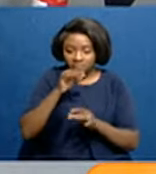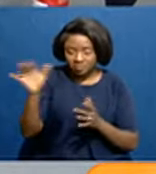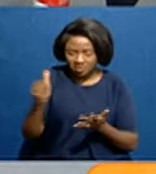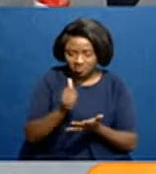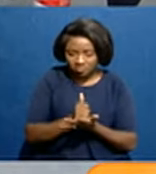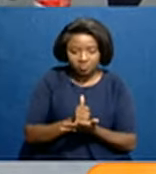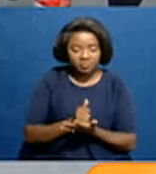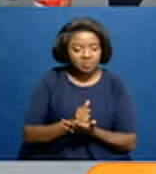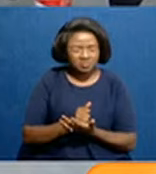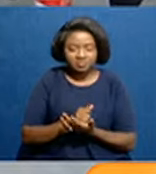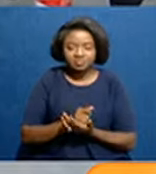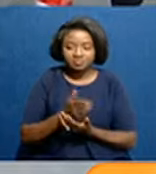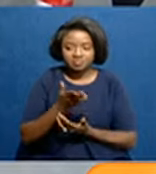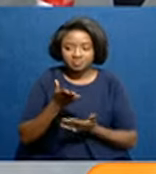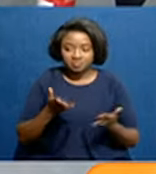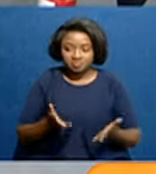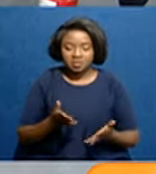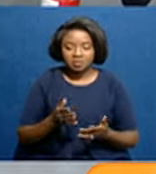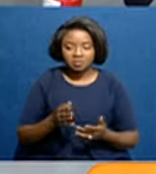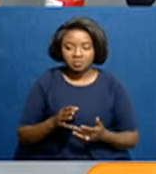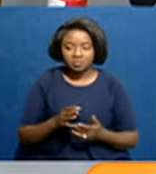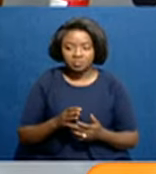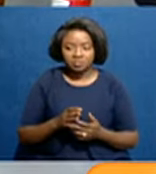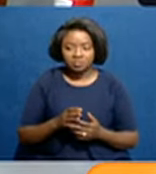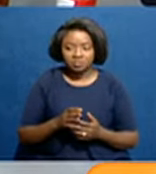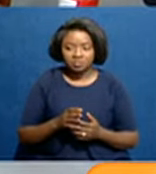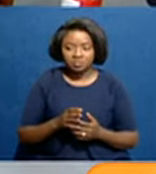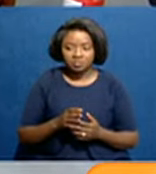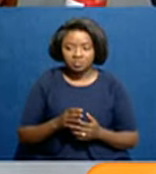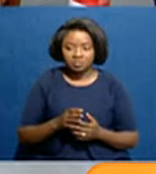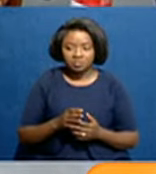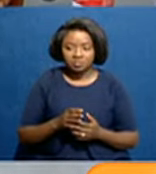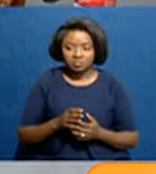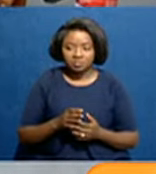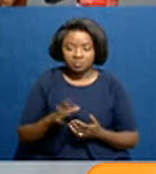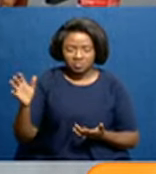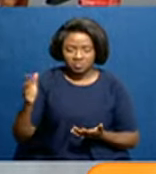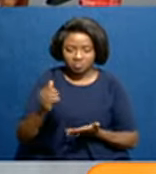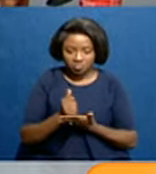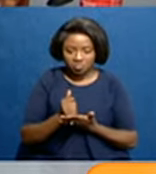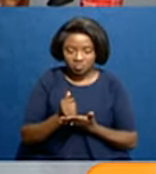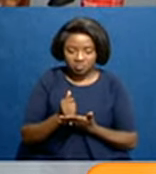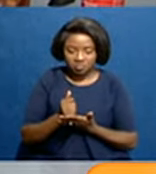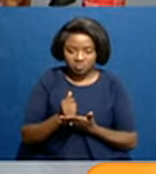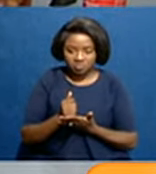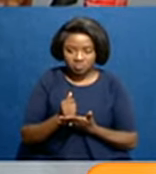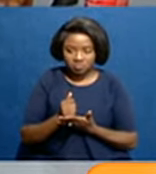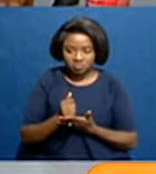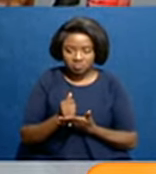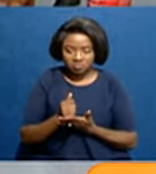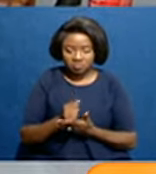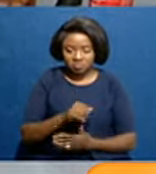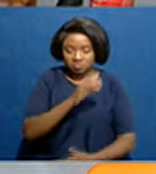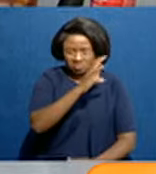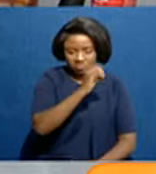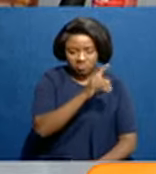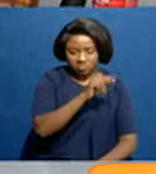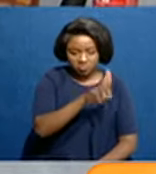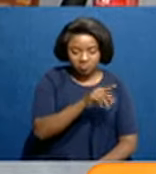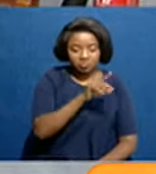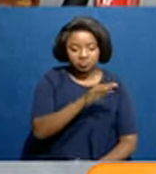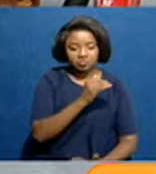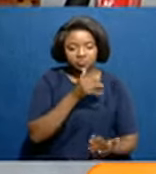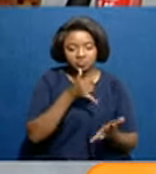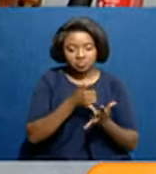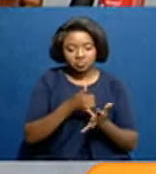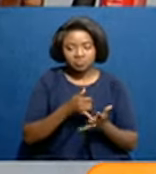So they're being appointed. But it's at the discretion of the President and the Cabinet Secretary? No. So like COTU is independent. Okay. So they're going